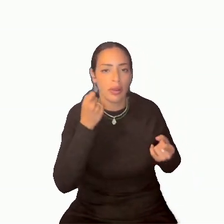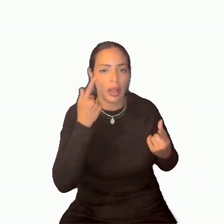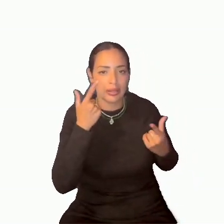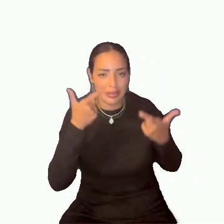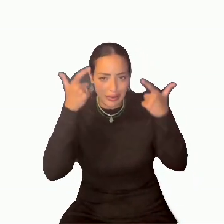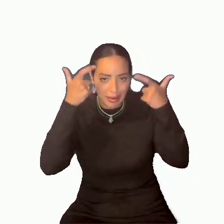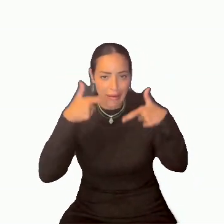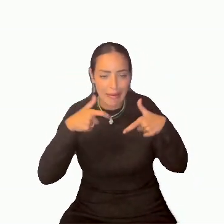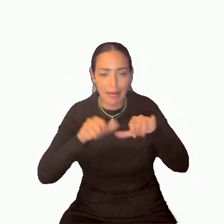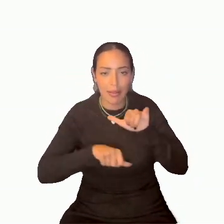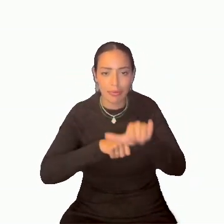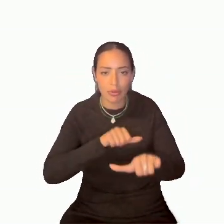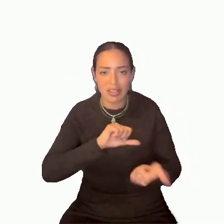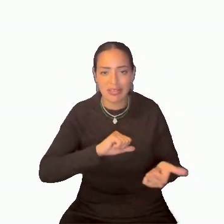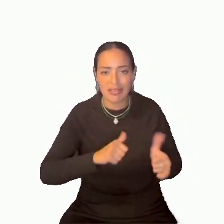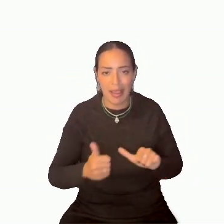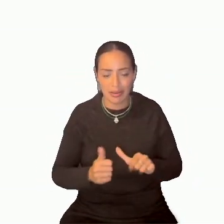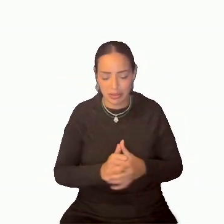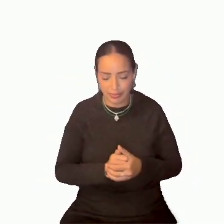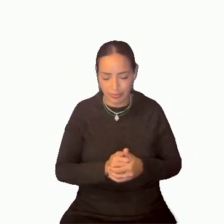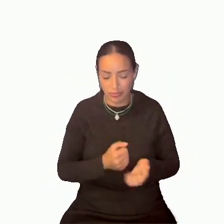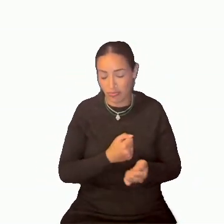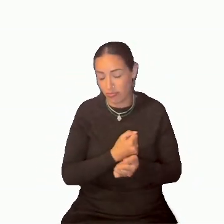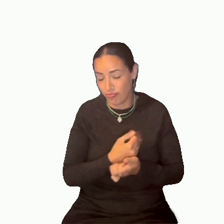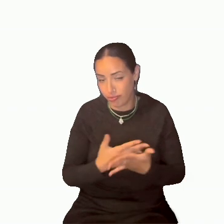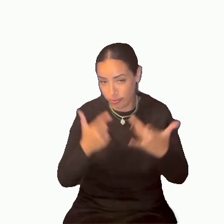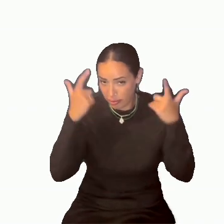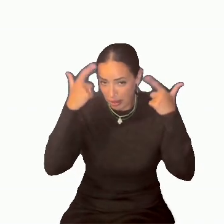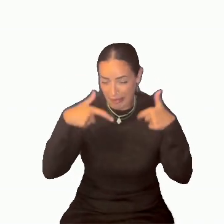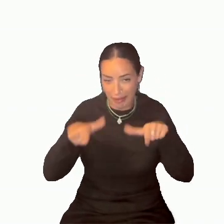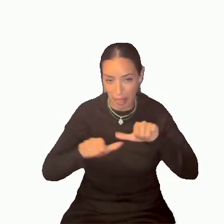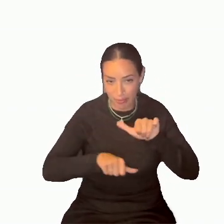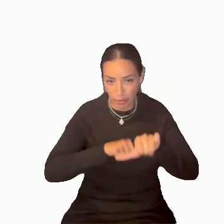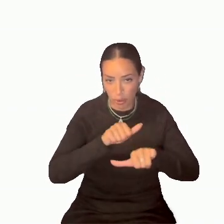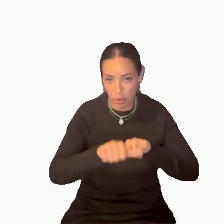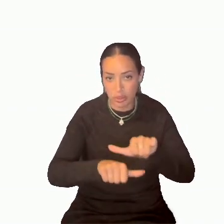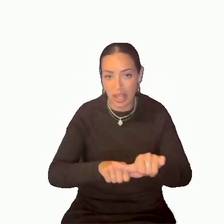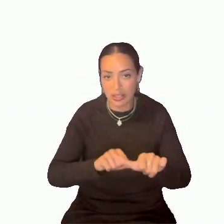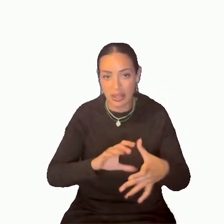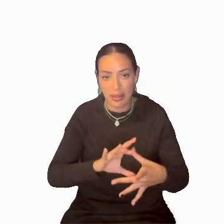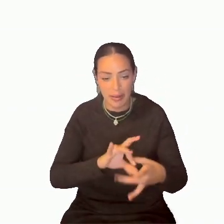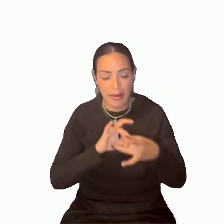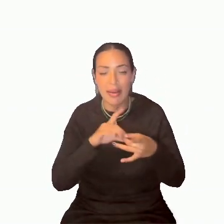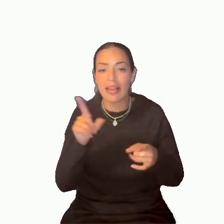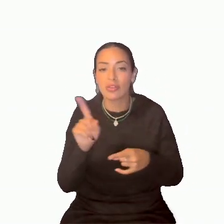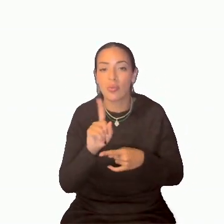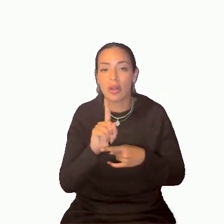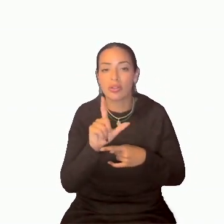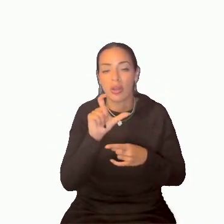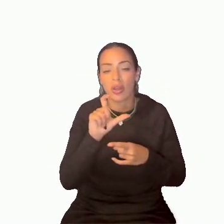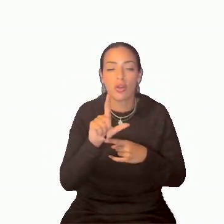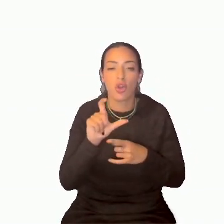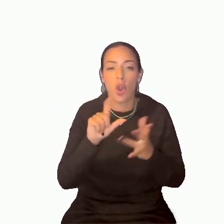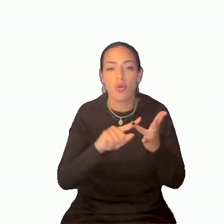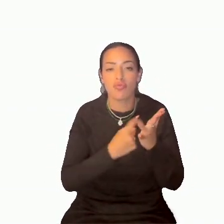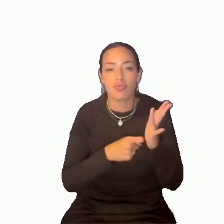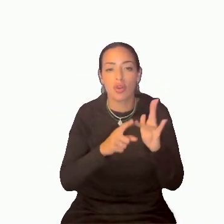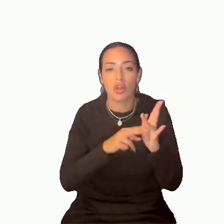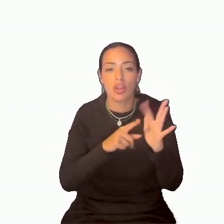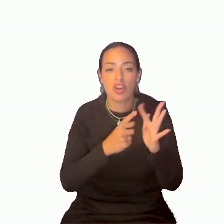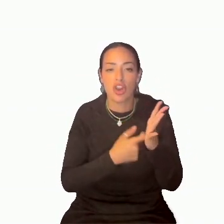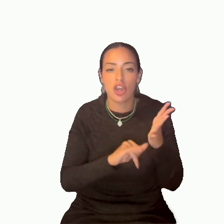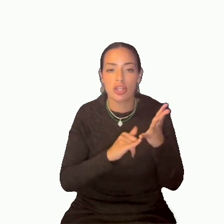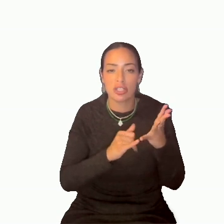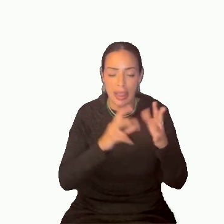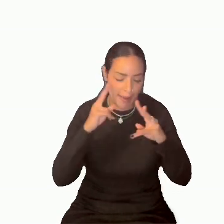Understanding the legal process. There are a number of legal processes which follow a sudden bereavement, including a coroner's inquest. Whilst it